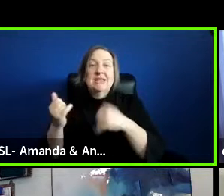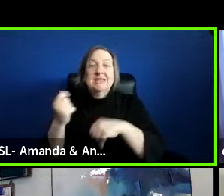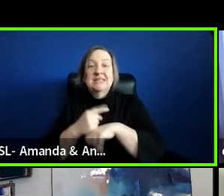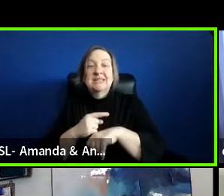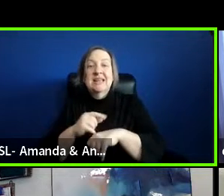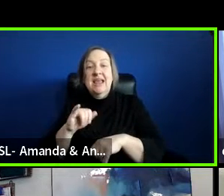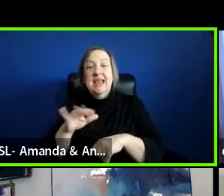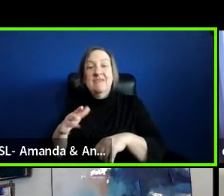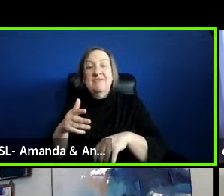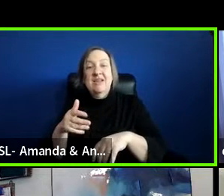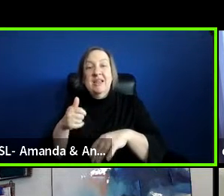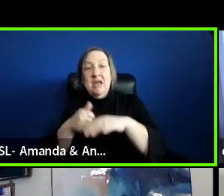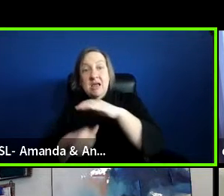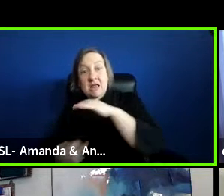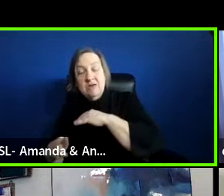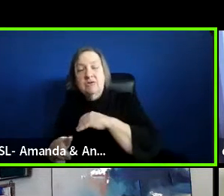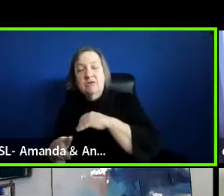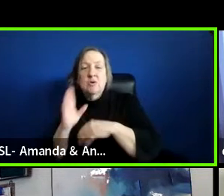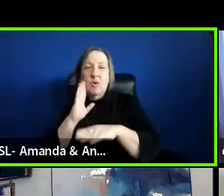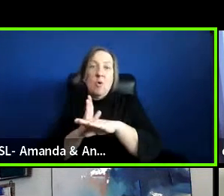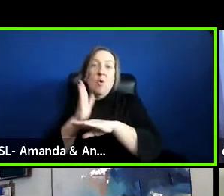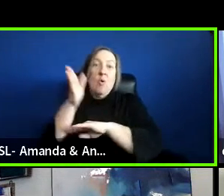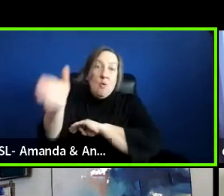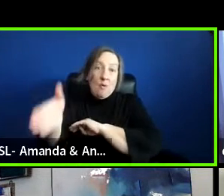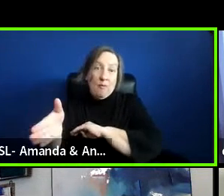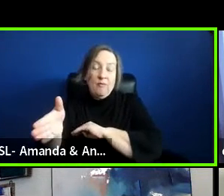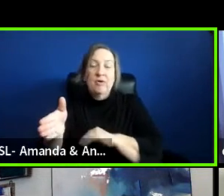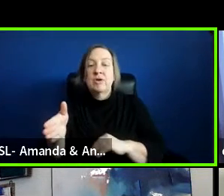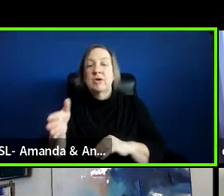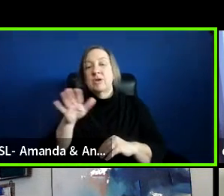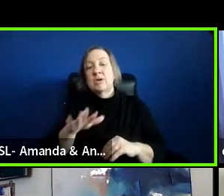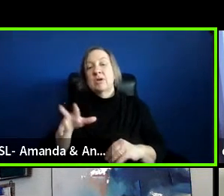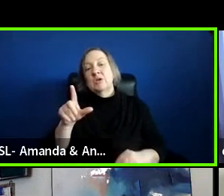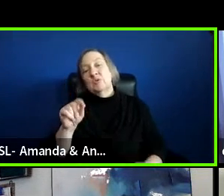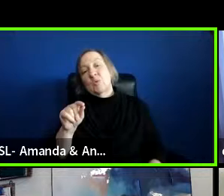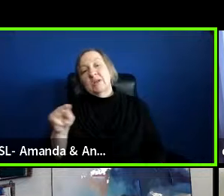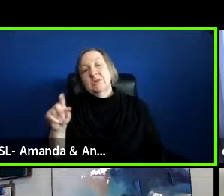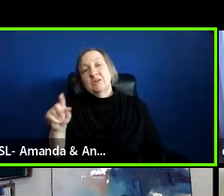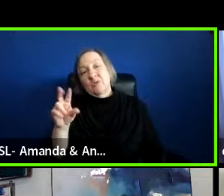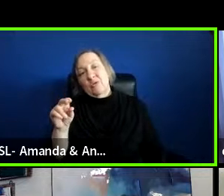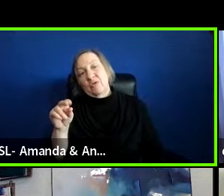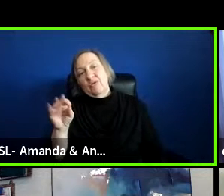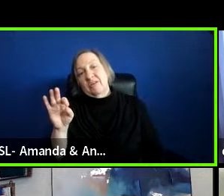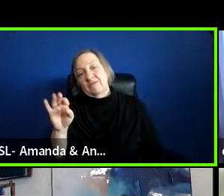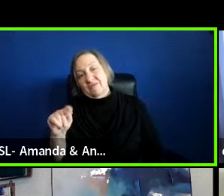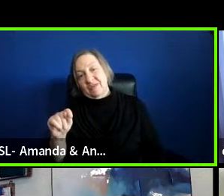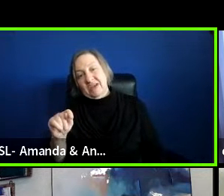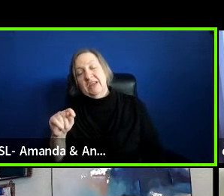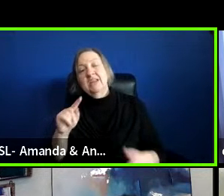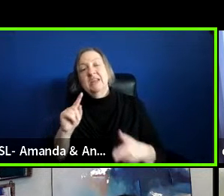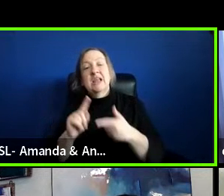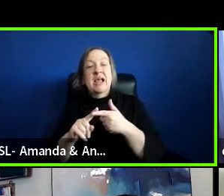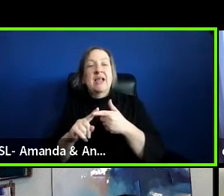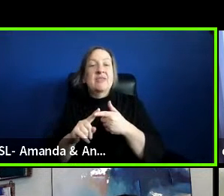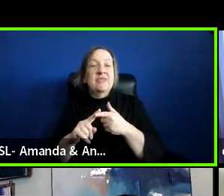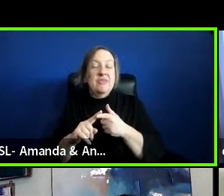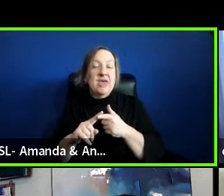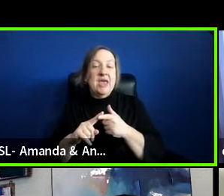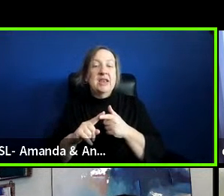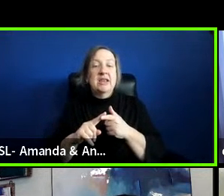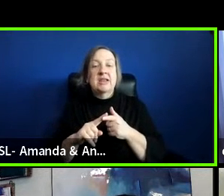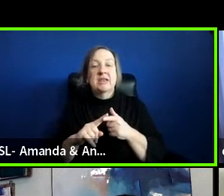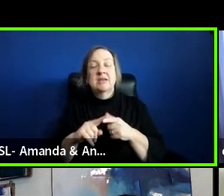be over the railroad, I know about 20, 30 feet, and then land to the